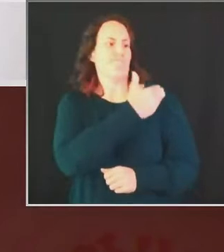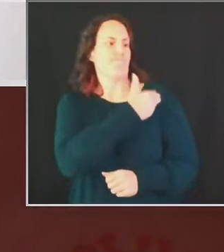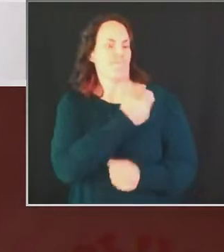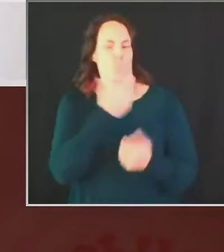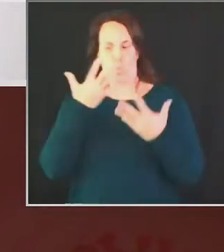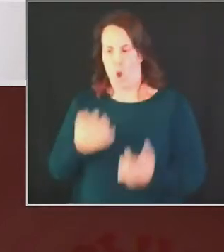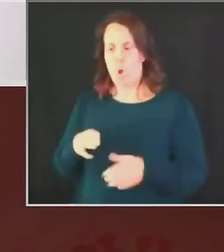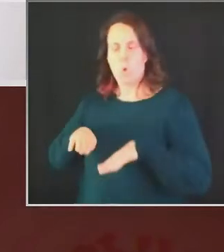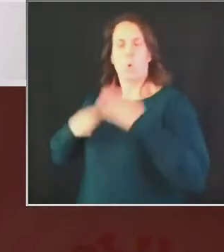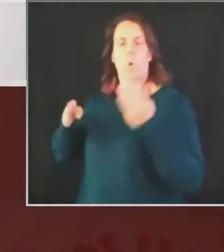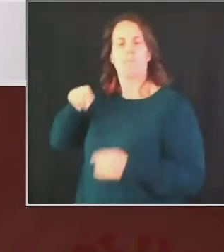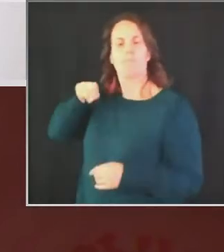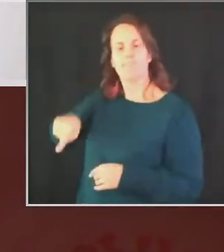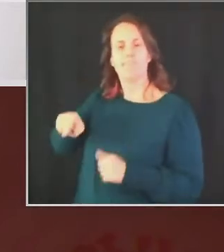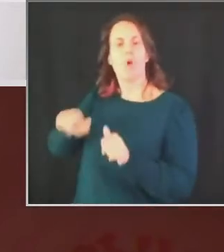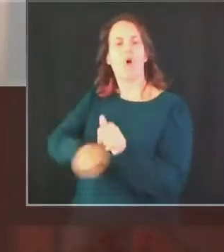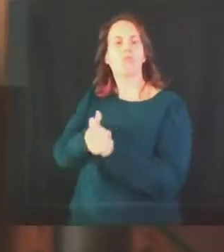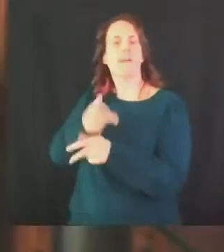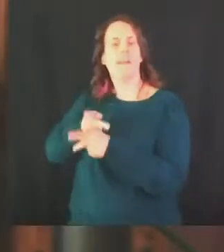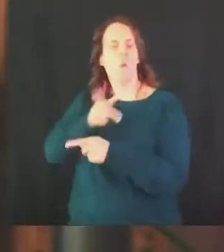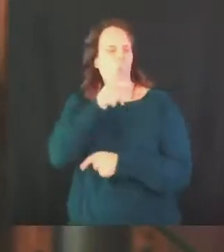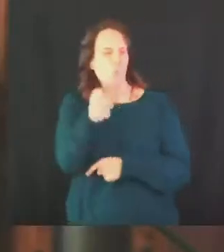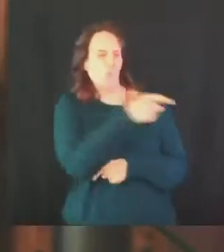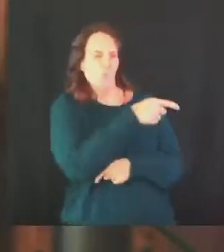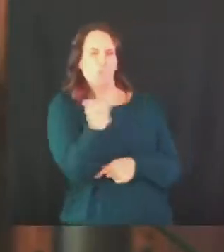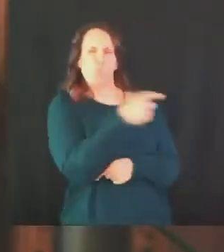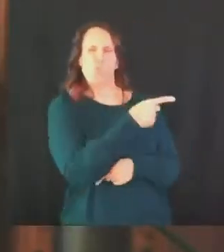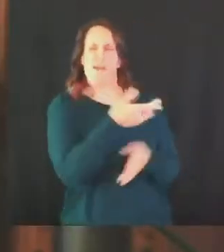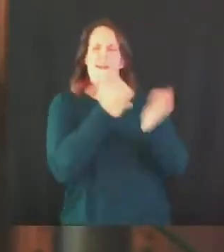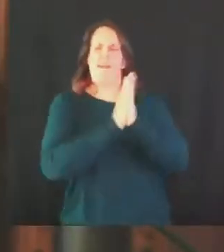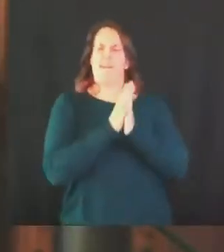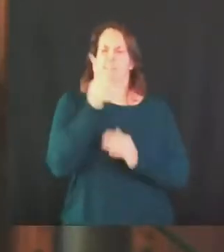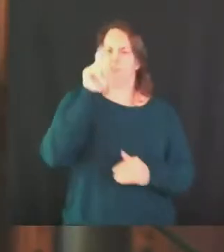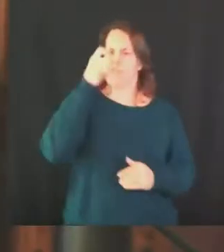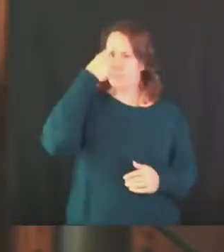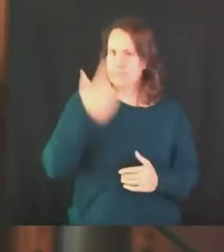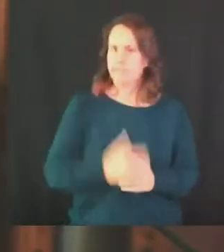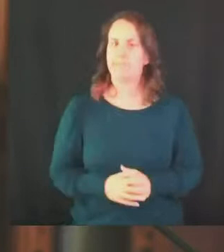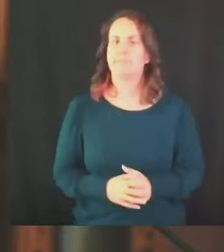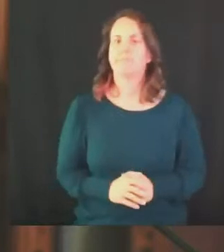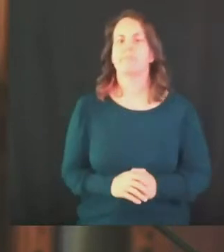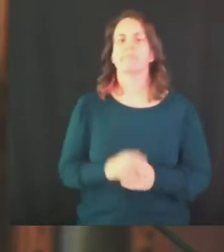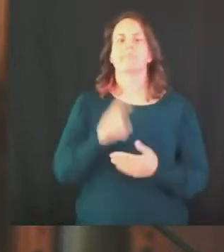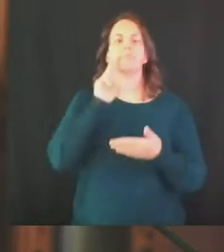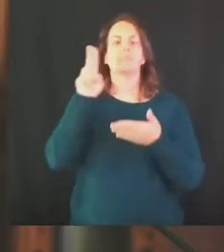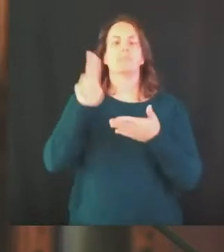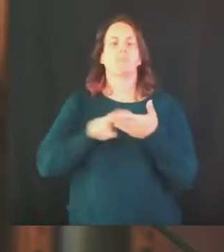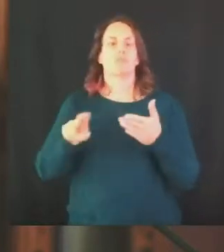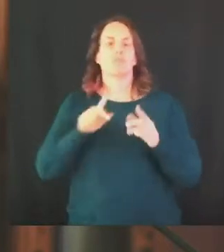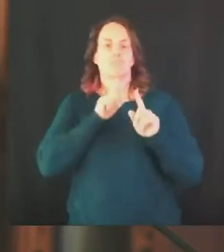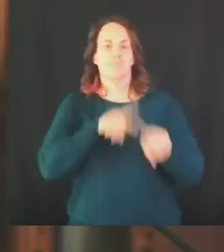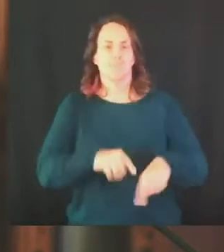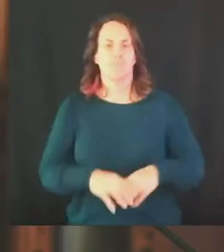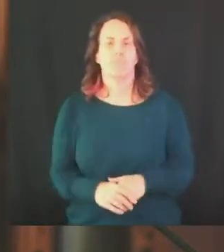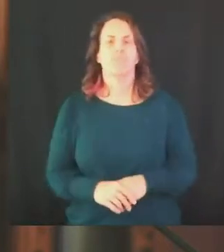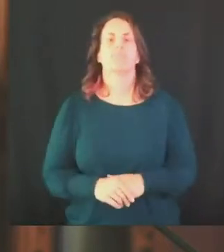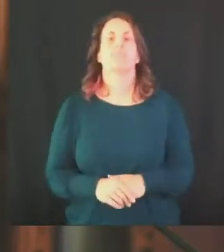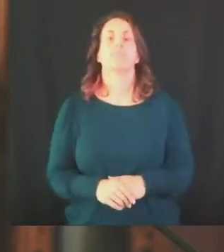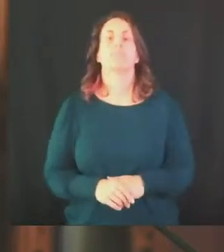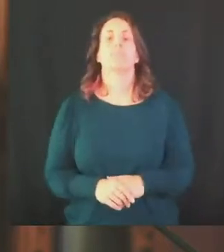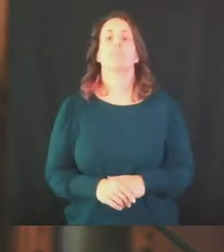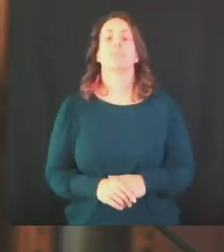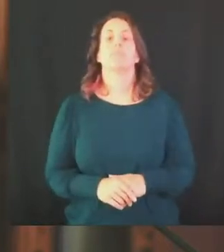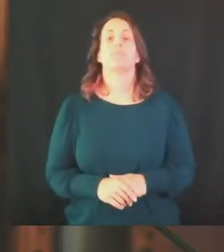So we've been in close contact with the hospitals in the Fox Valley region, as we've discussed many times,